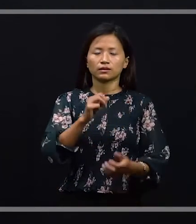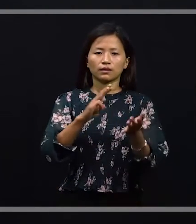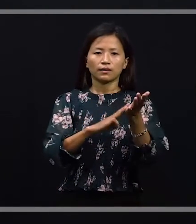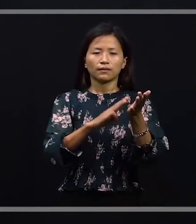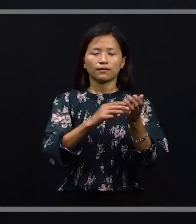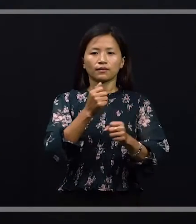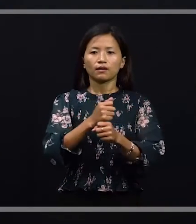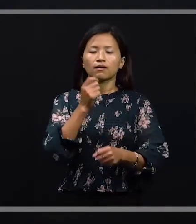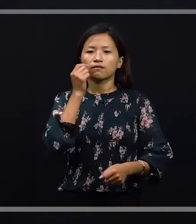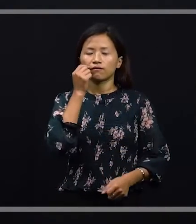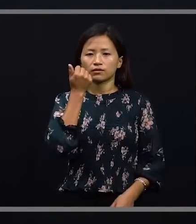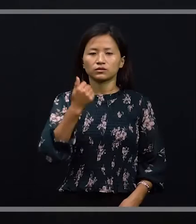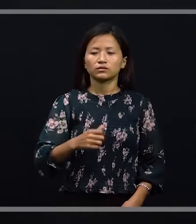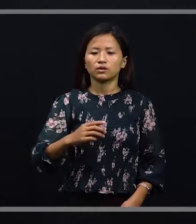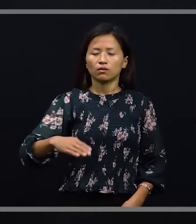and he also